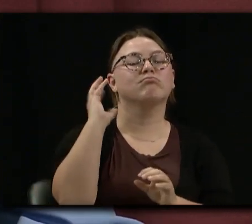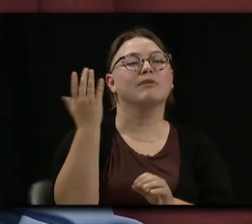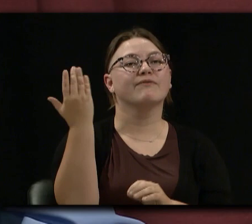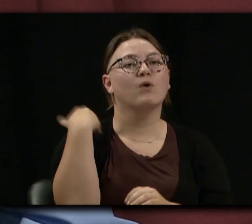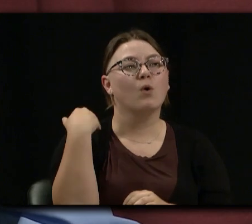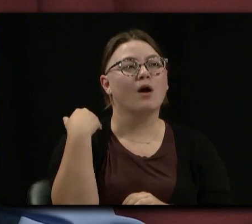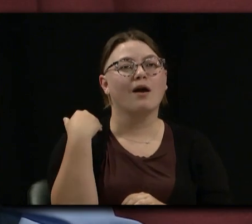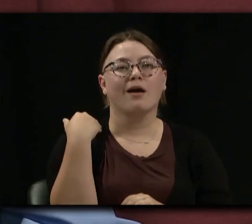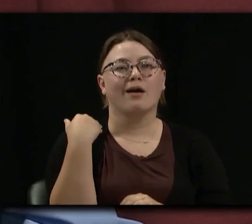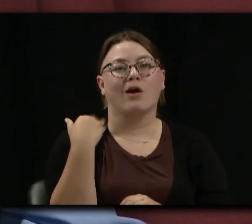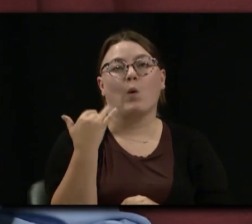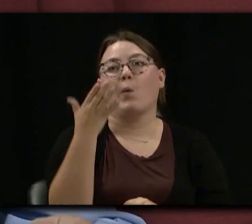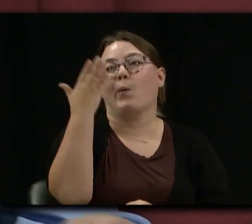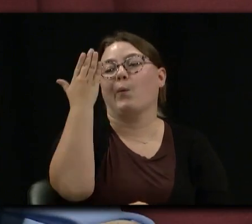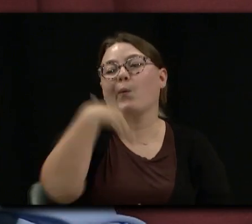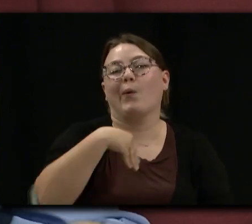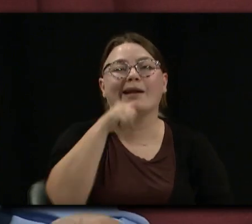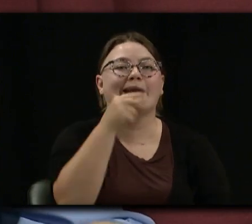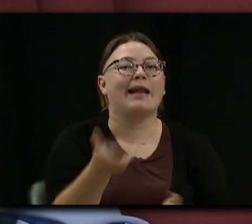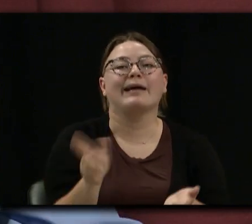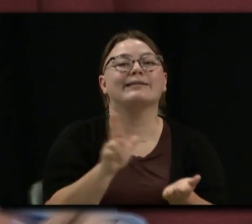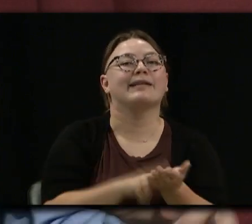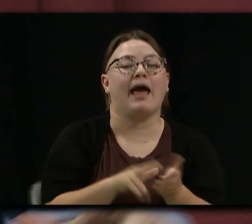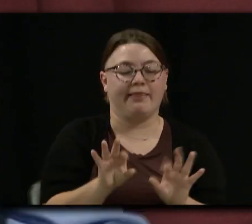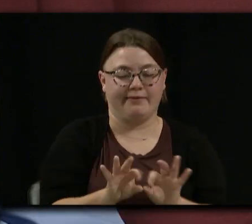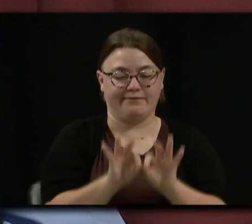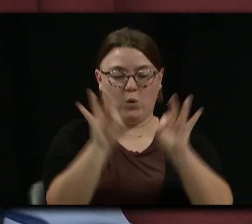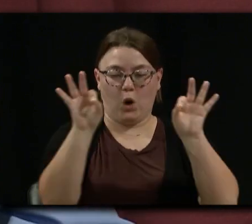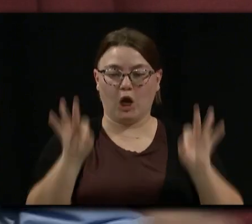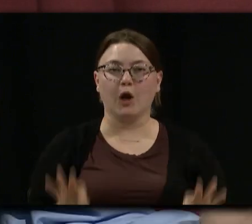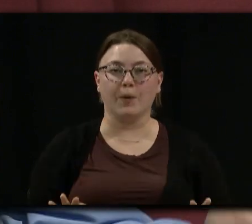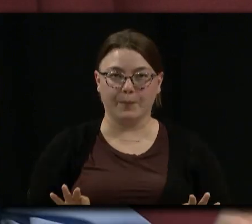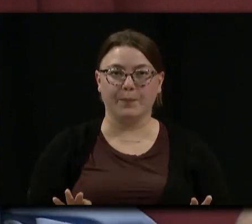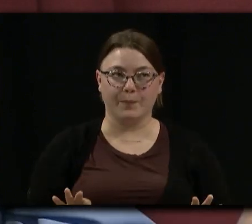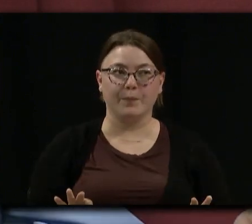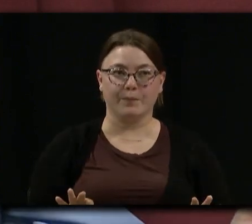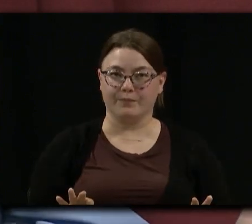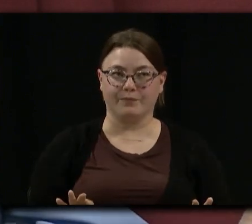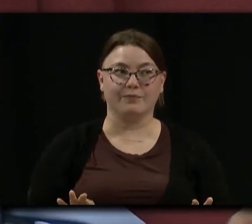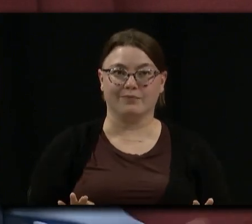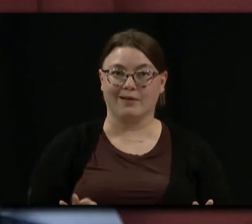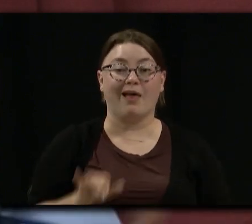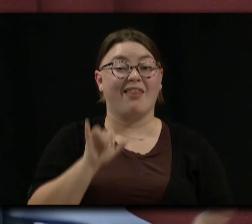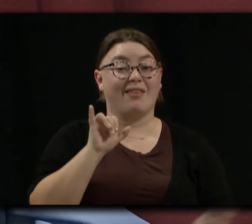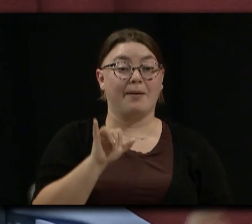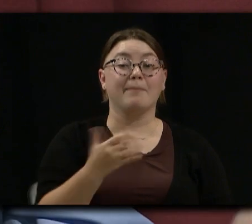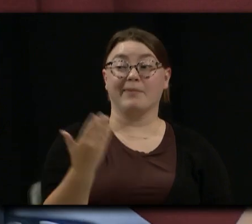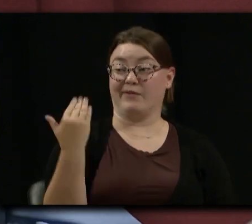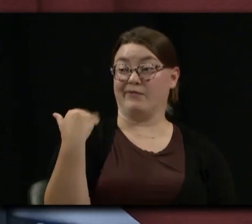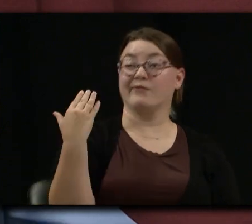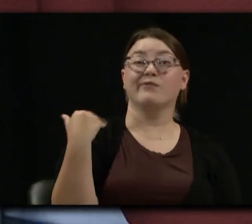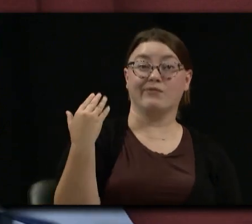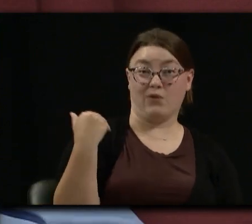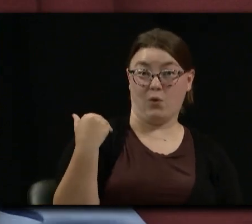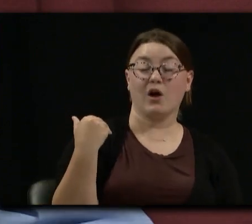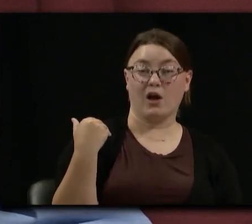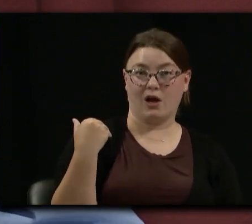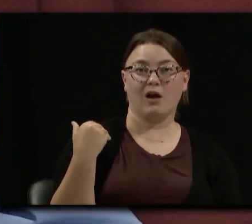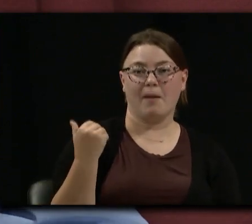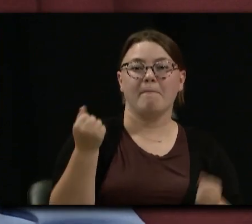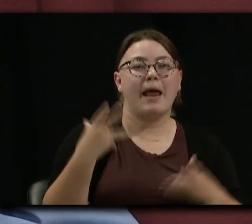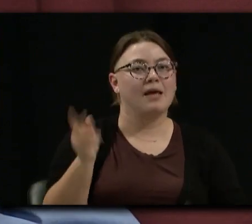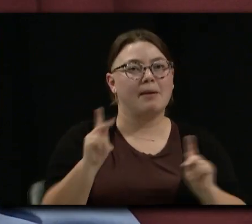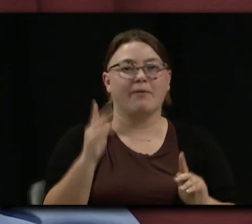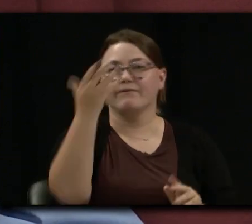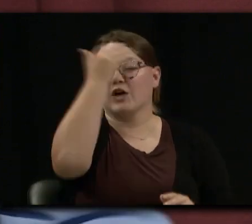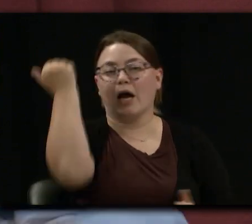they didn't sign the provisional form, the ballot, the envelope. We have almost knocked that out. We didn't have. I think we had one that didn't